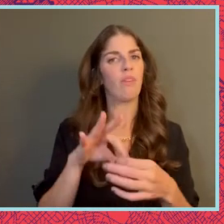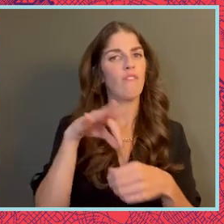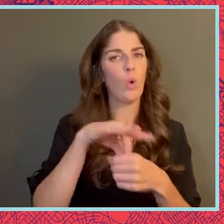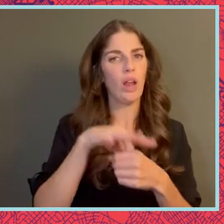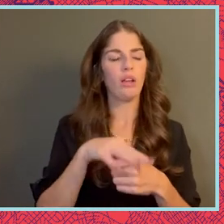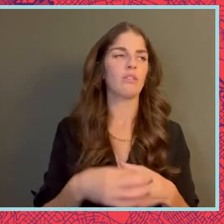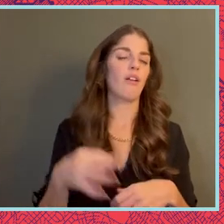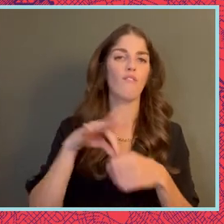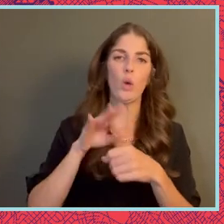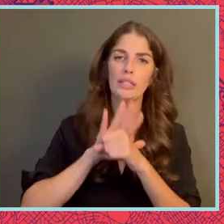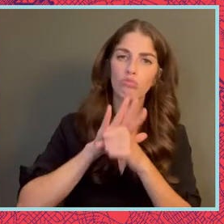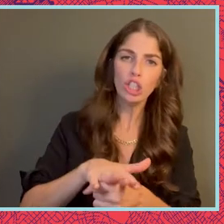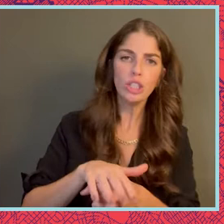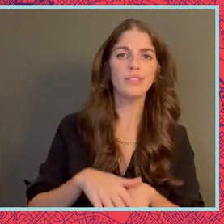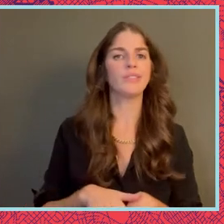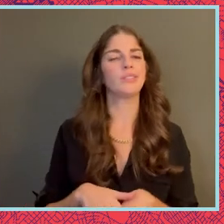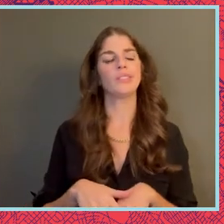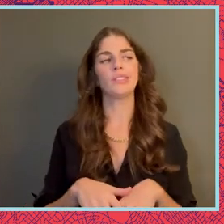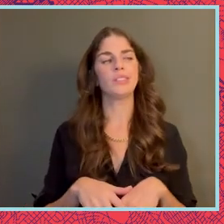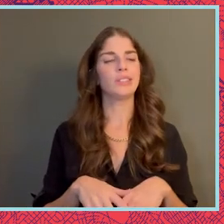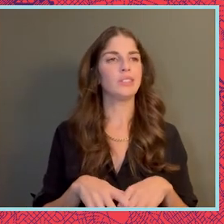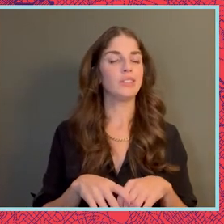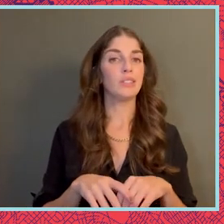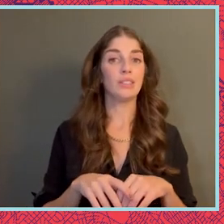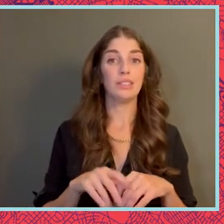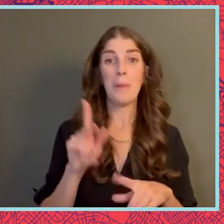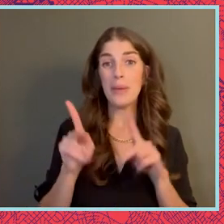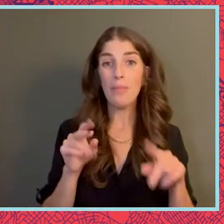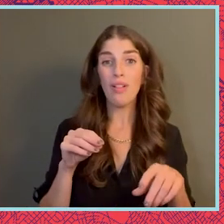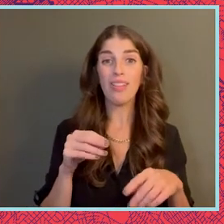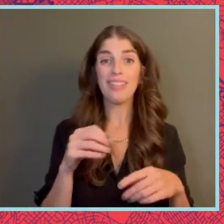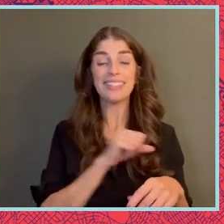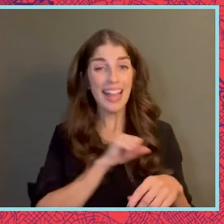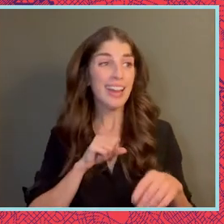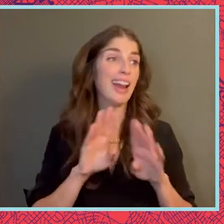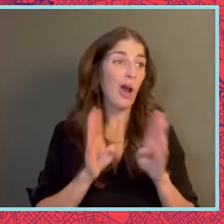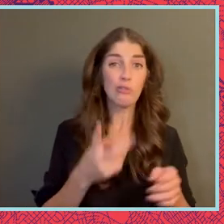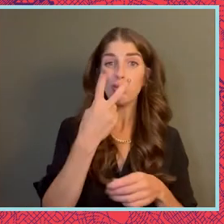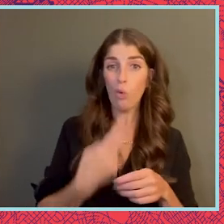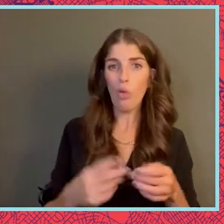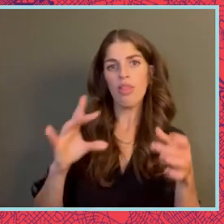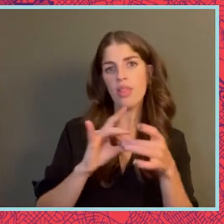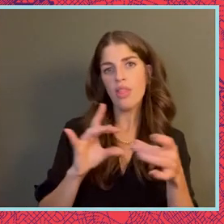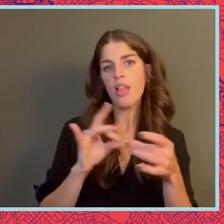talk about this voter suppression, as you hear people in the Senate and in the House